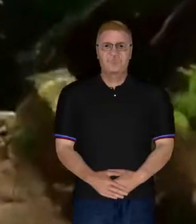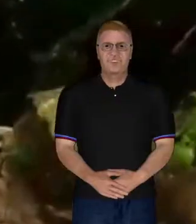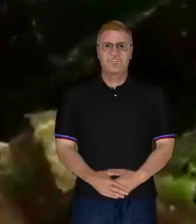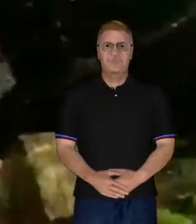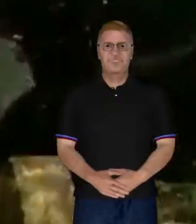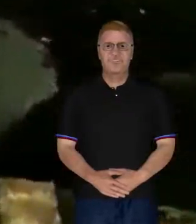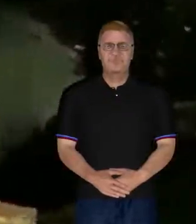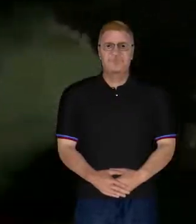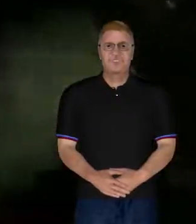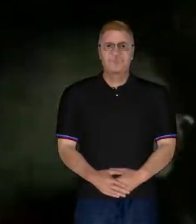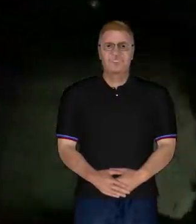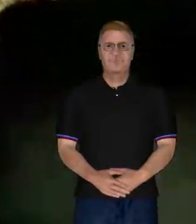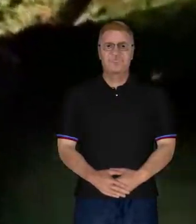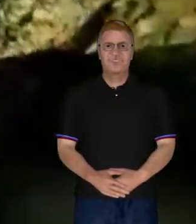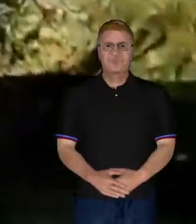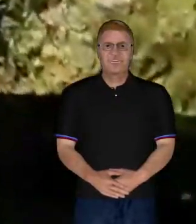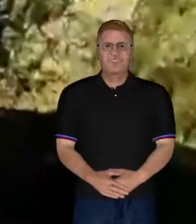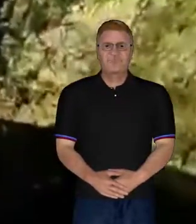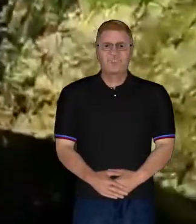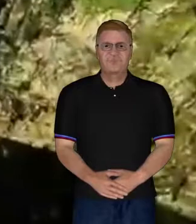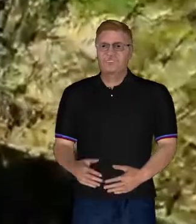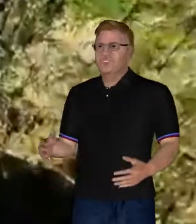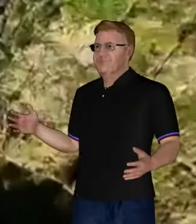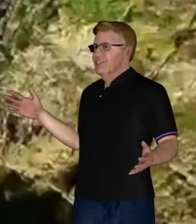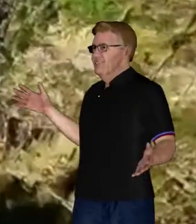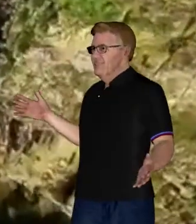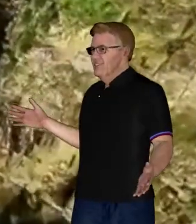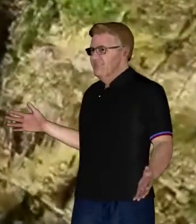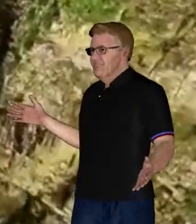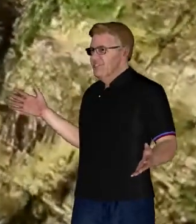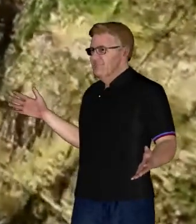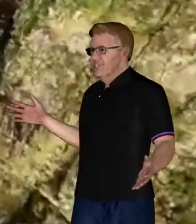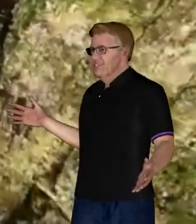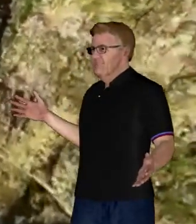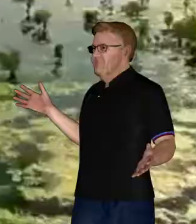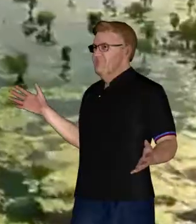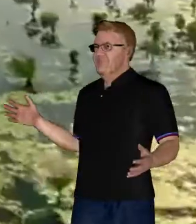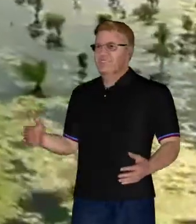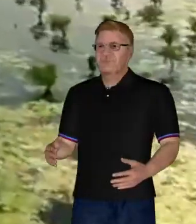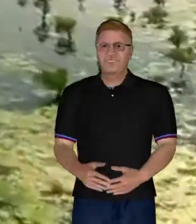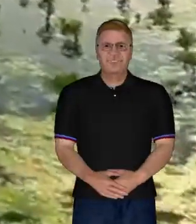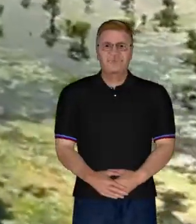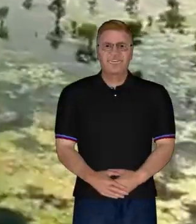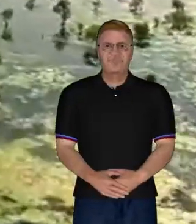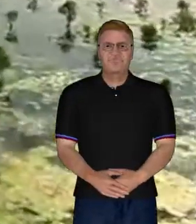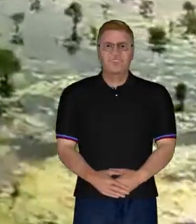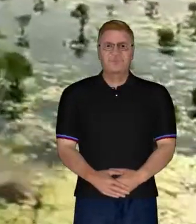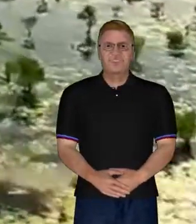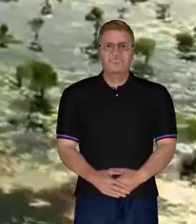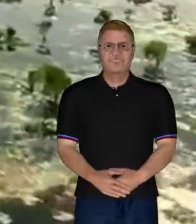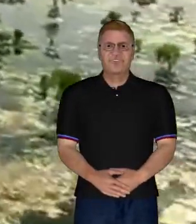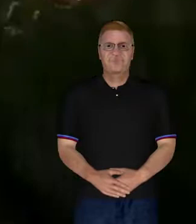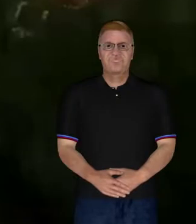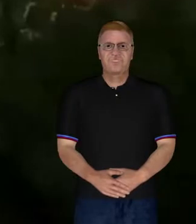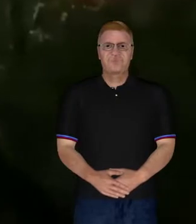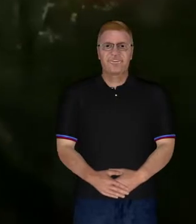help organize an itinerary, including accommodation and tours, to make your stay an enjoyable and memorable one. And take the burden of checking